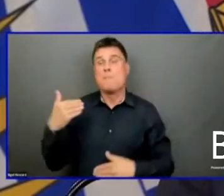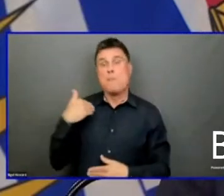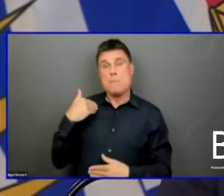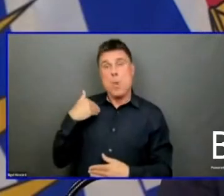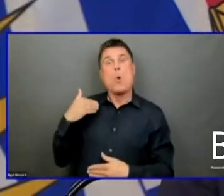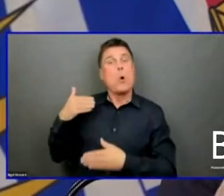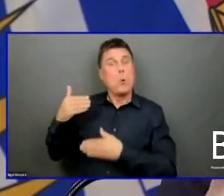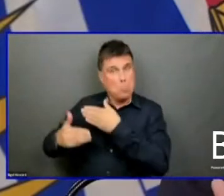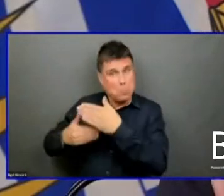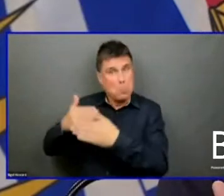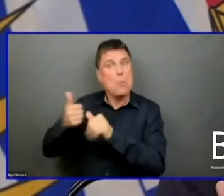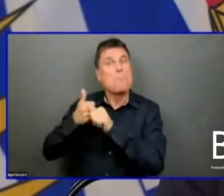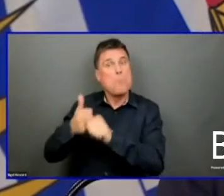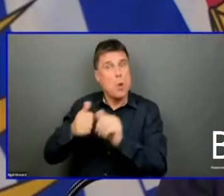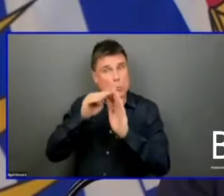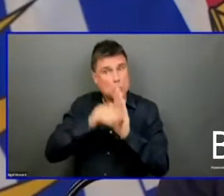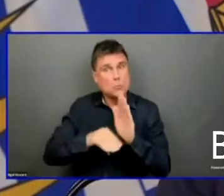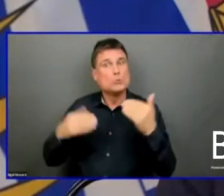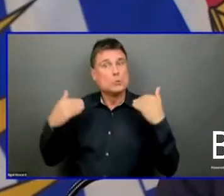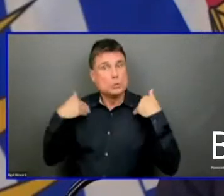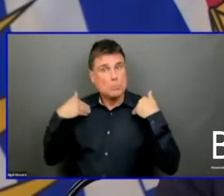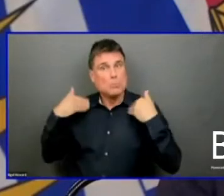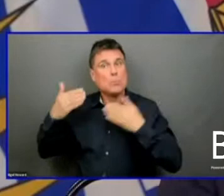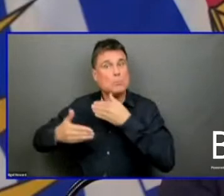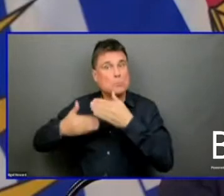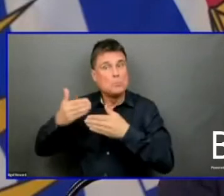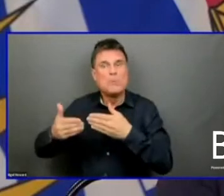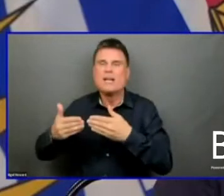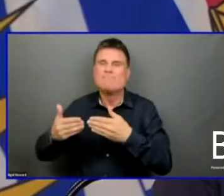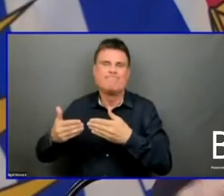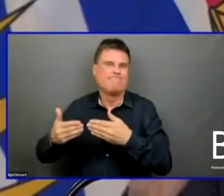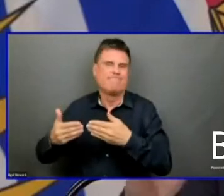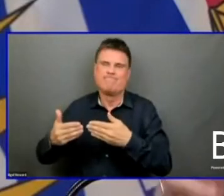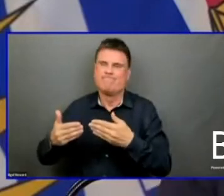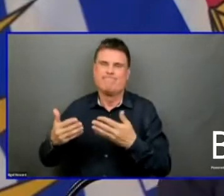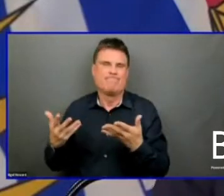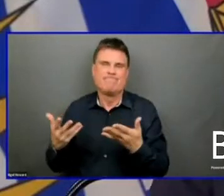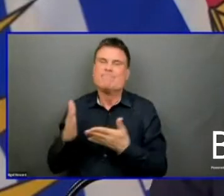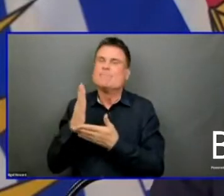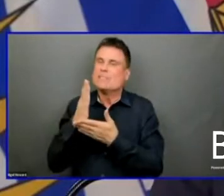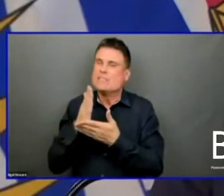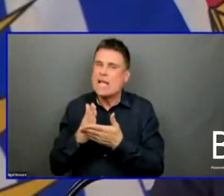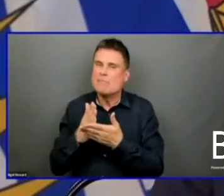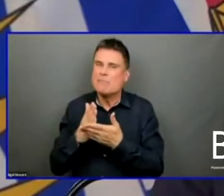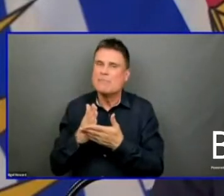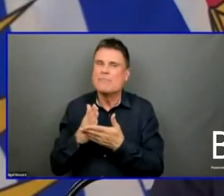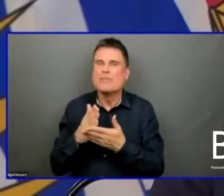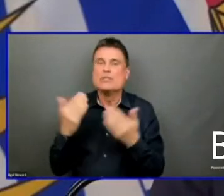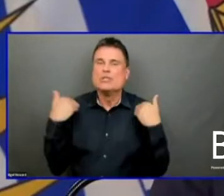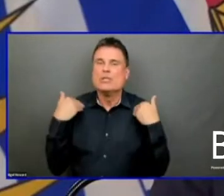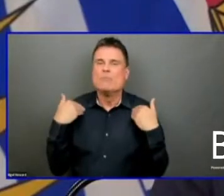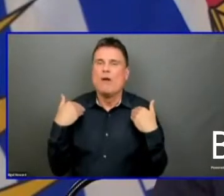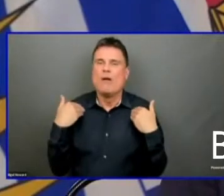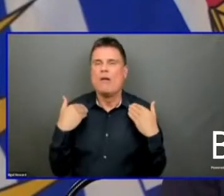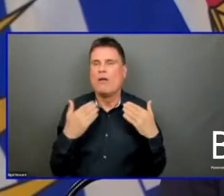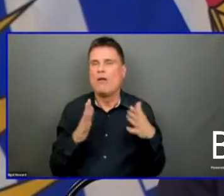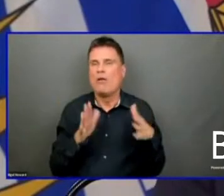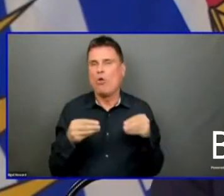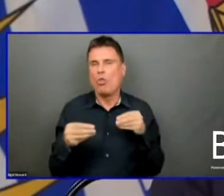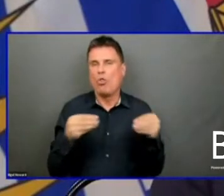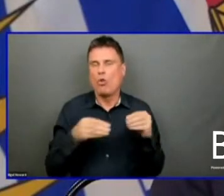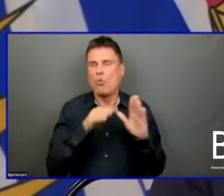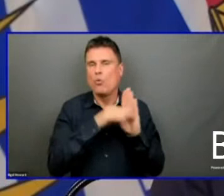places were being taken advantage of in some places, but we started to see across the board increased transmission from some of the